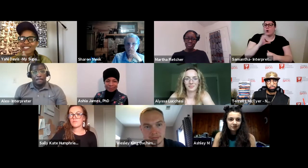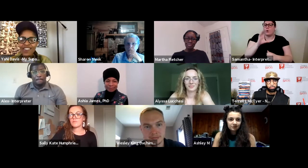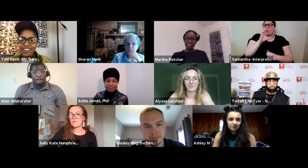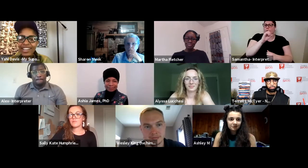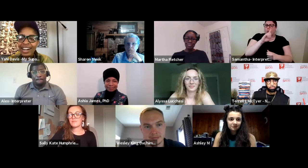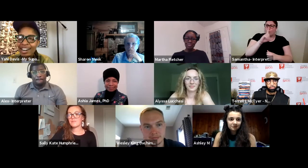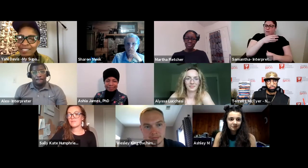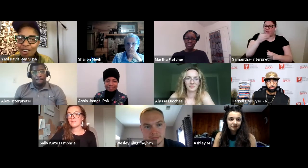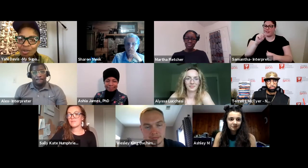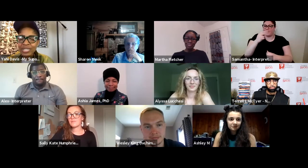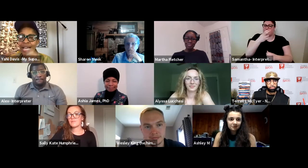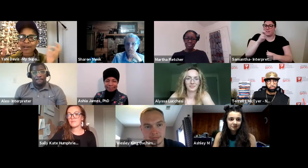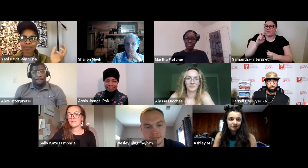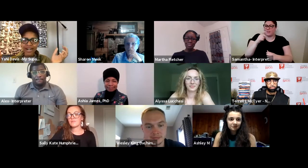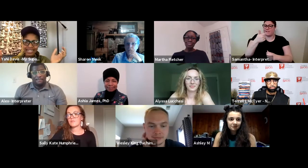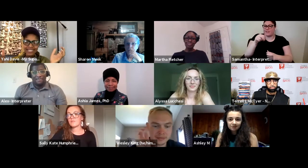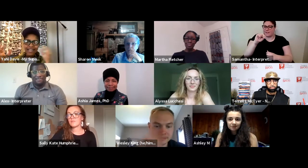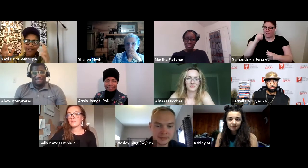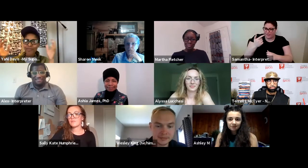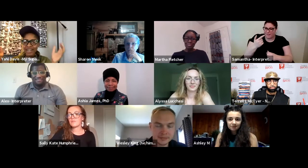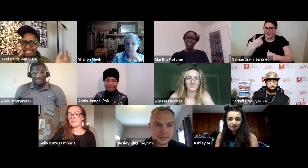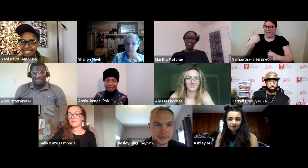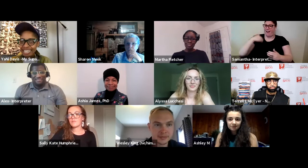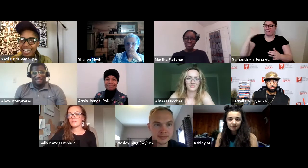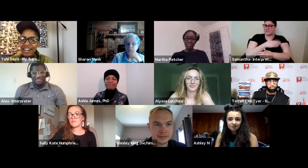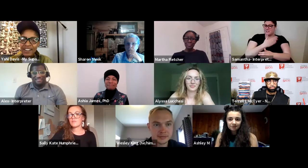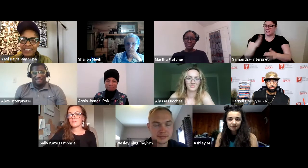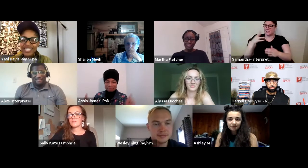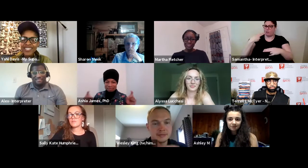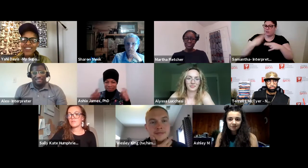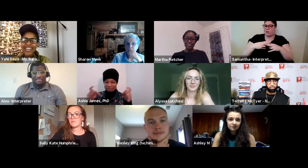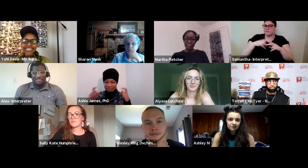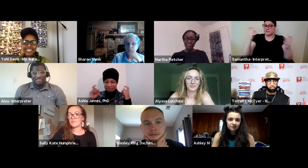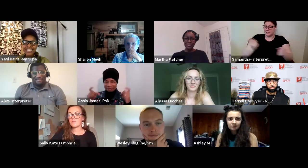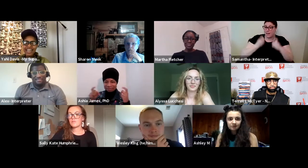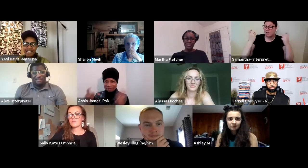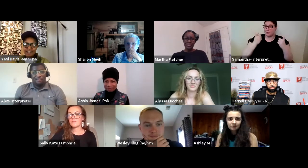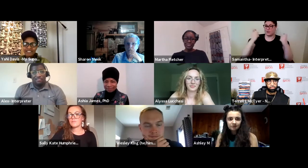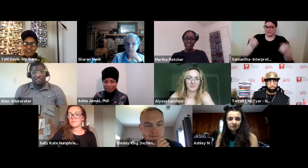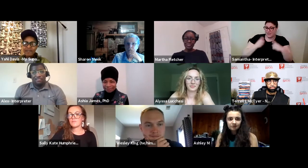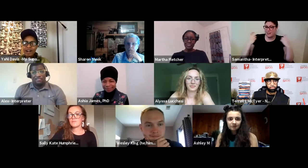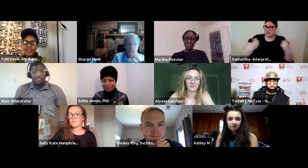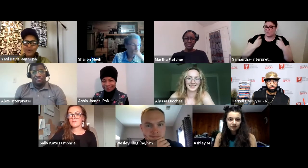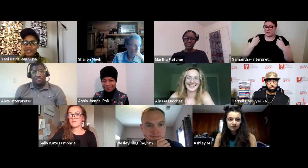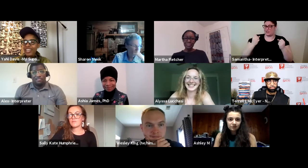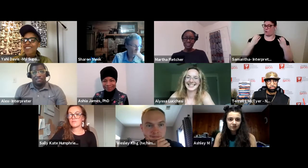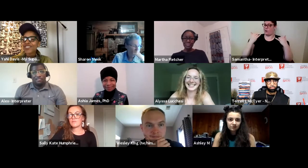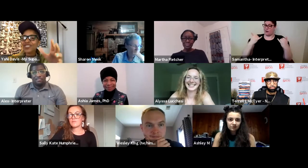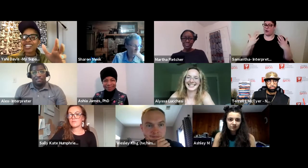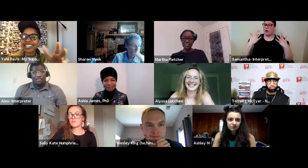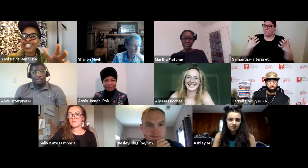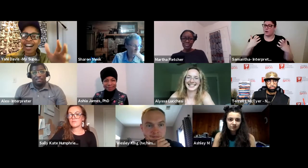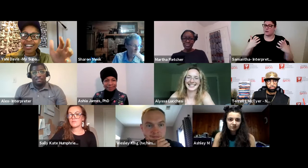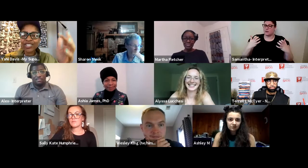had a song called Celebrate. Celebrate. And so at this time, I was wondering if